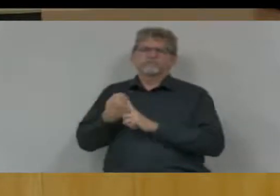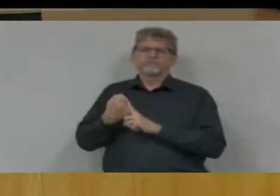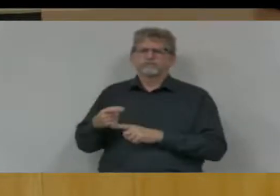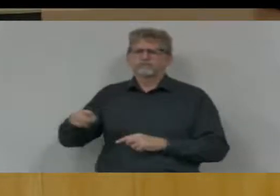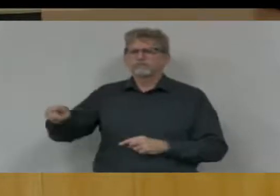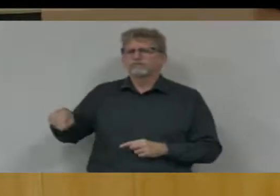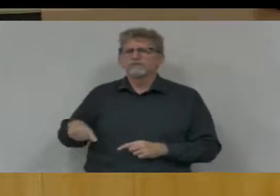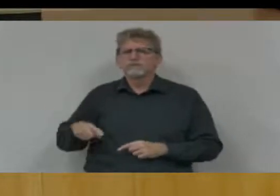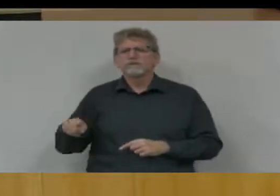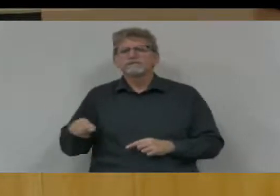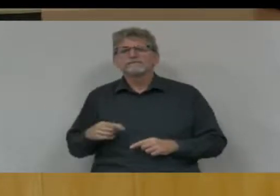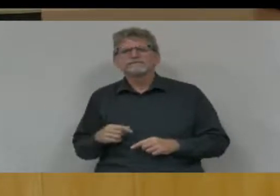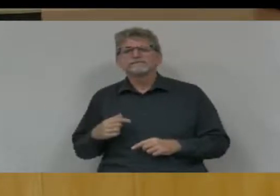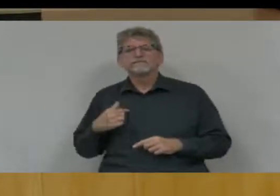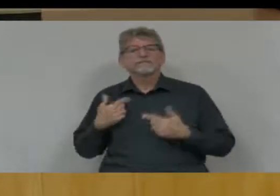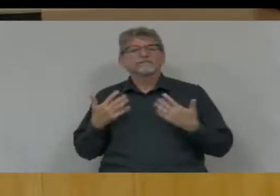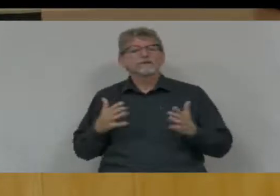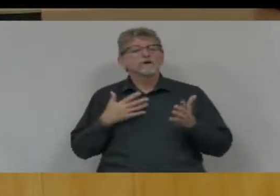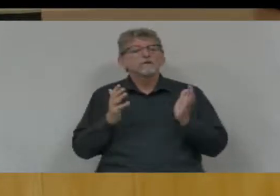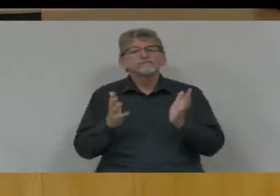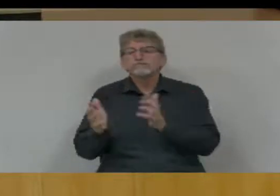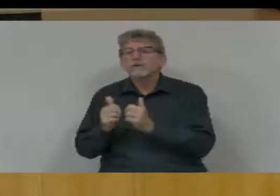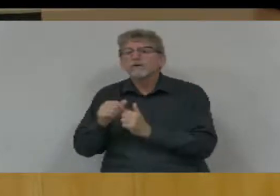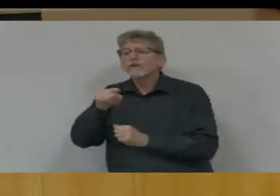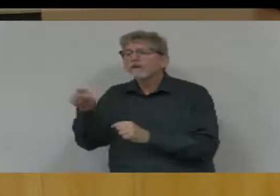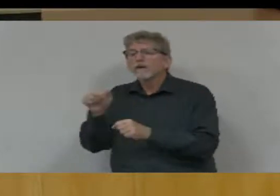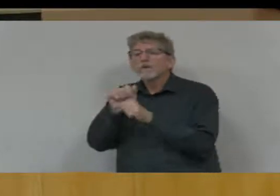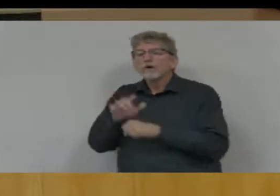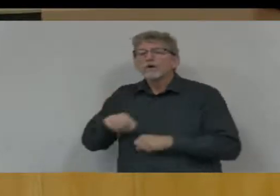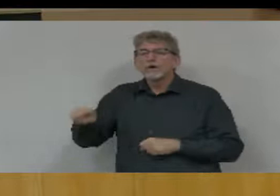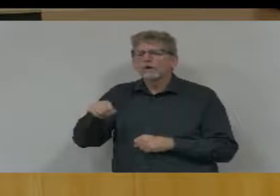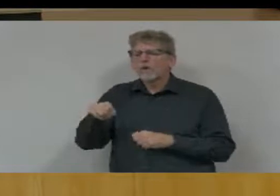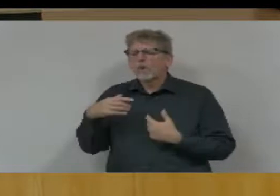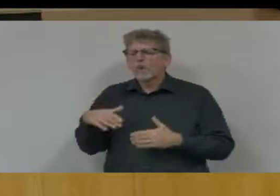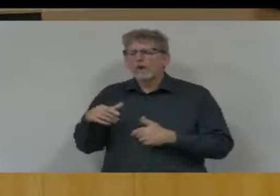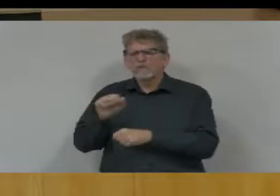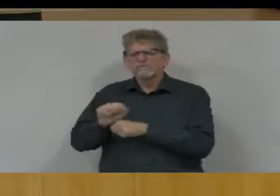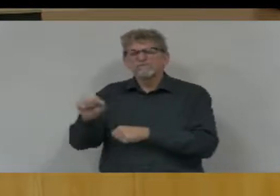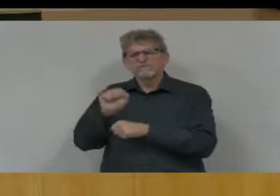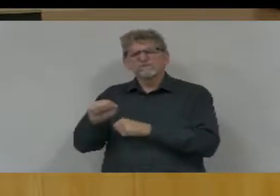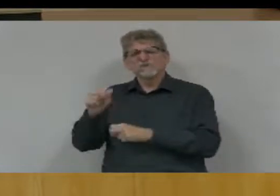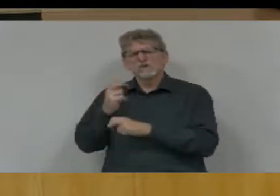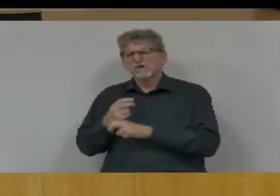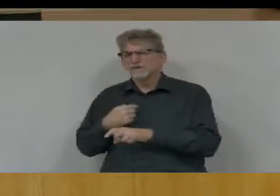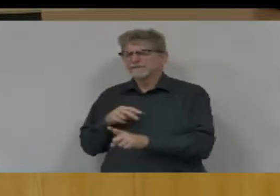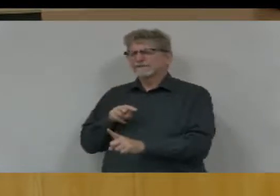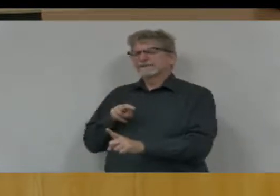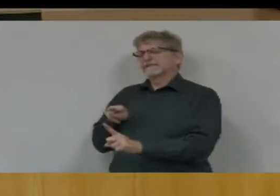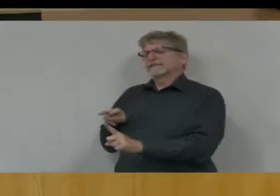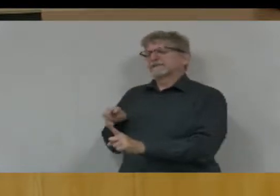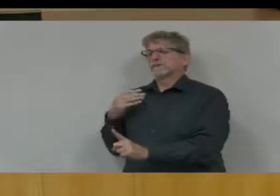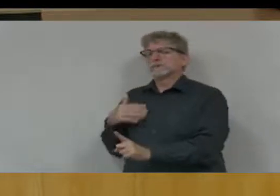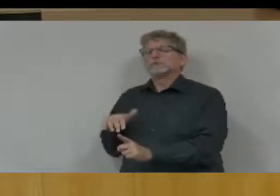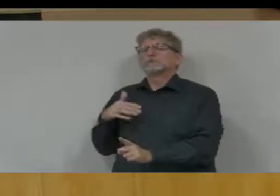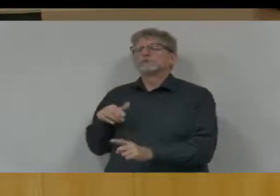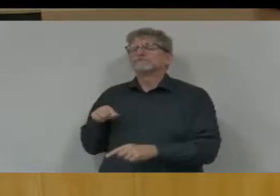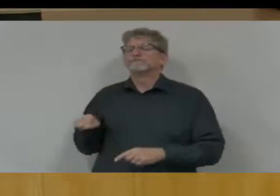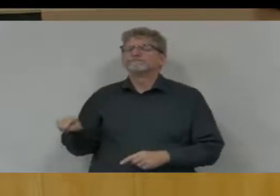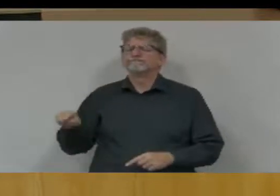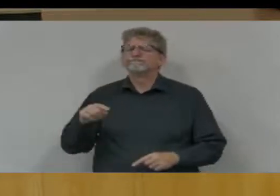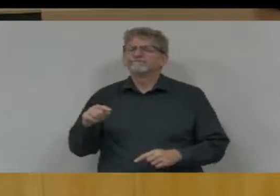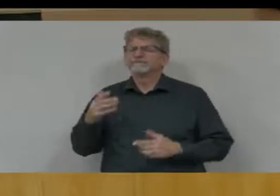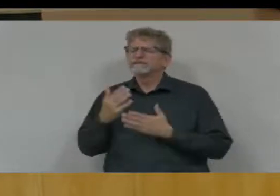I talk with colleagues who are really on the front line, to encounter people who are very close to tears and who appreciate